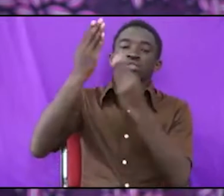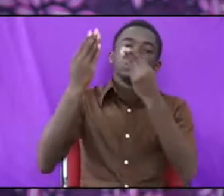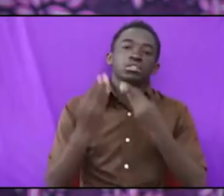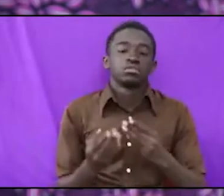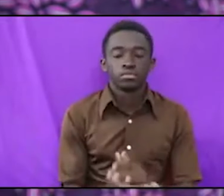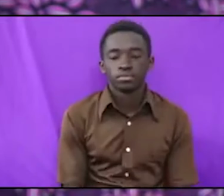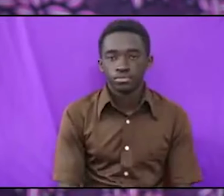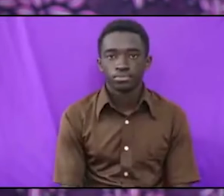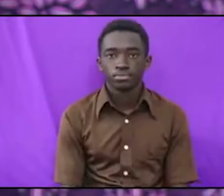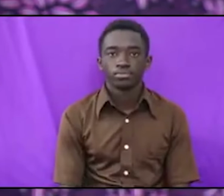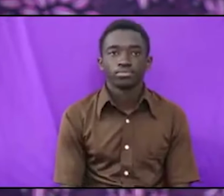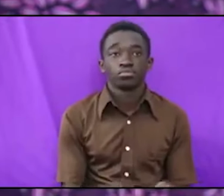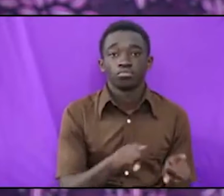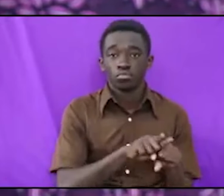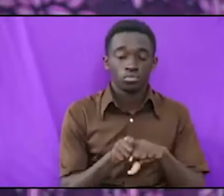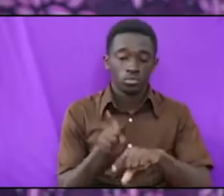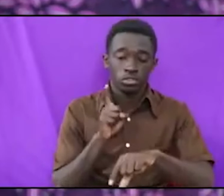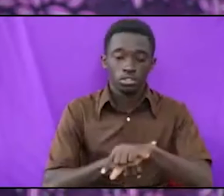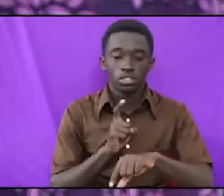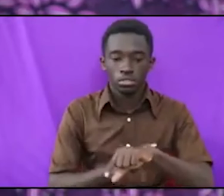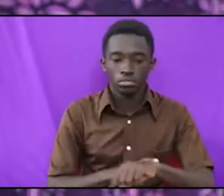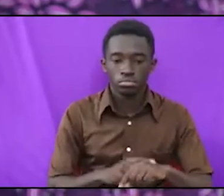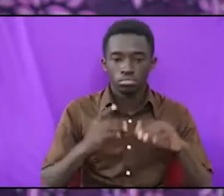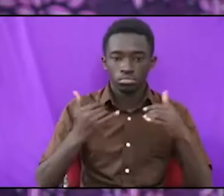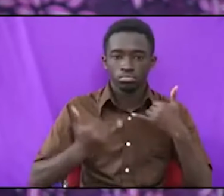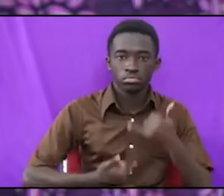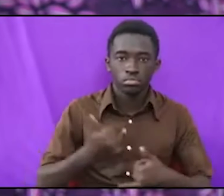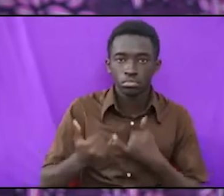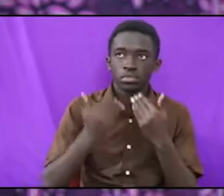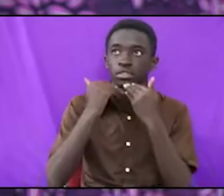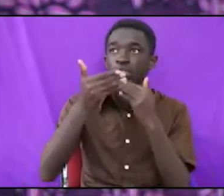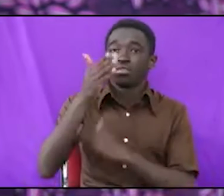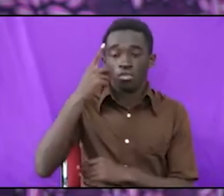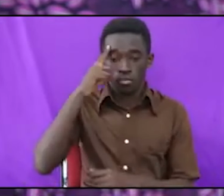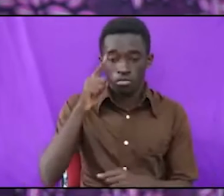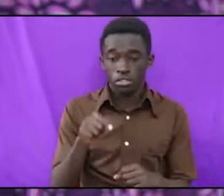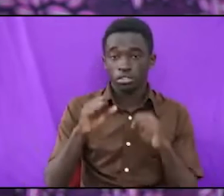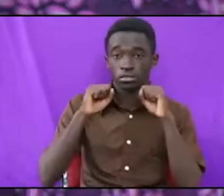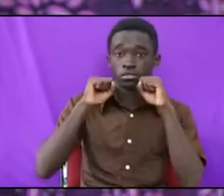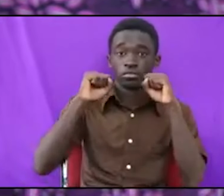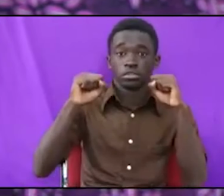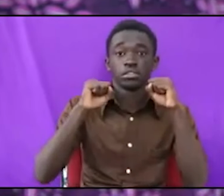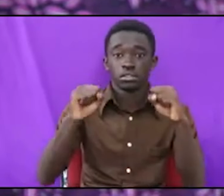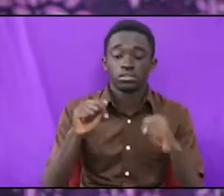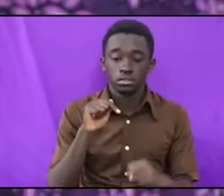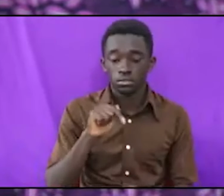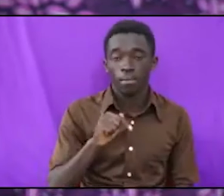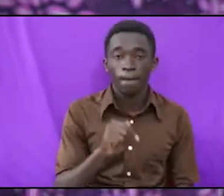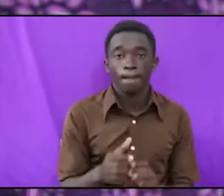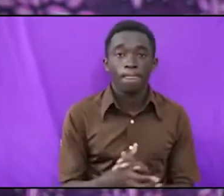And as they celebrate and thank God for that victory, I share this to all of us to